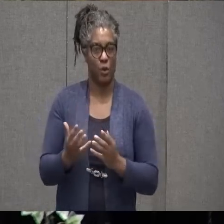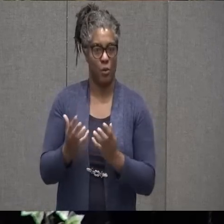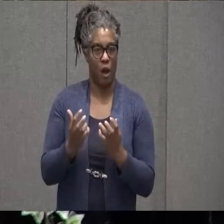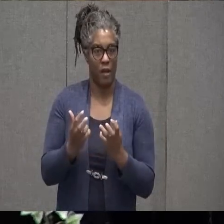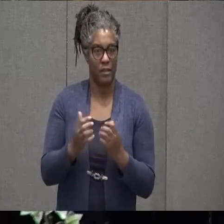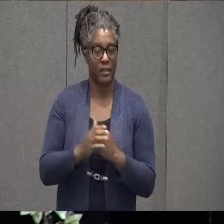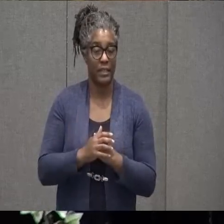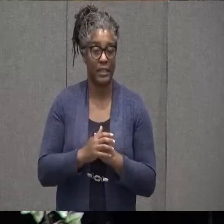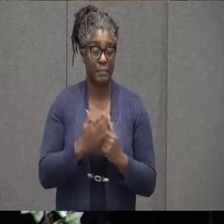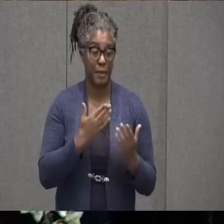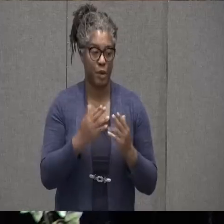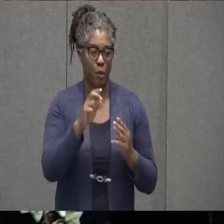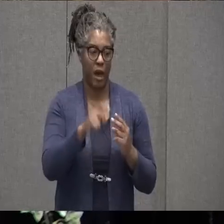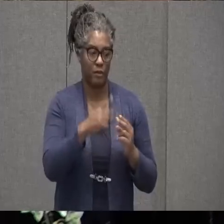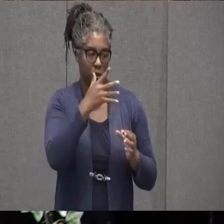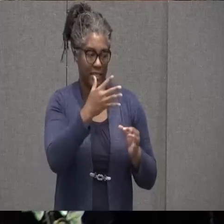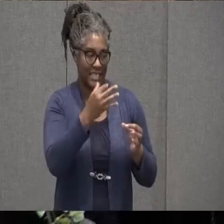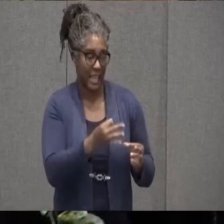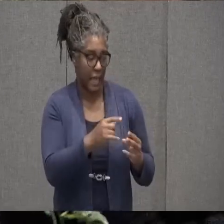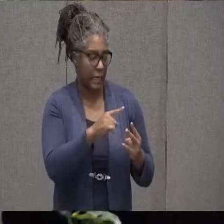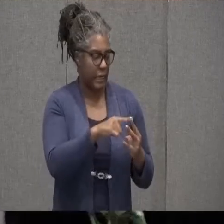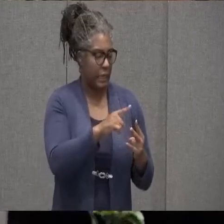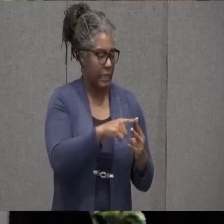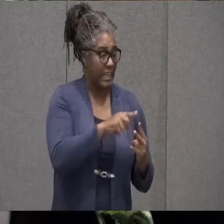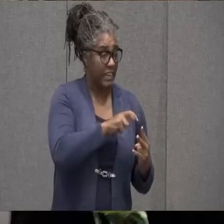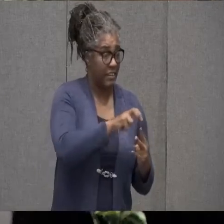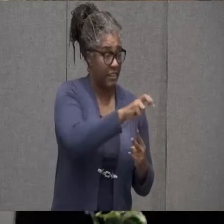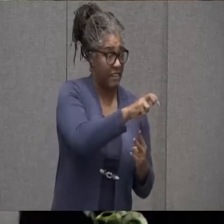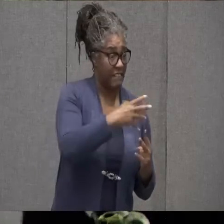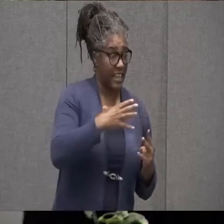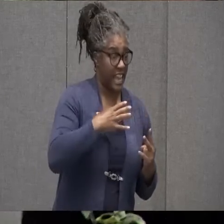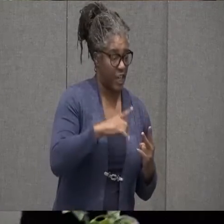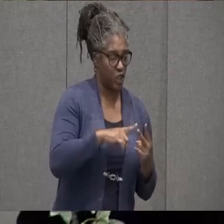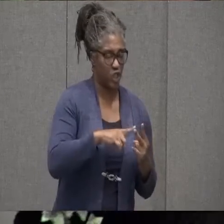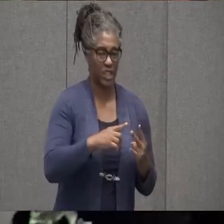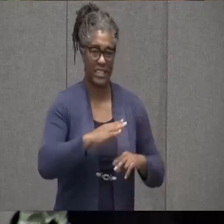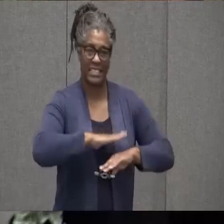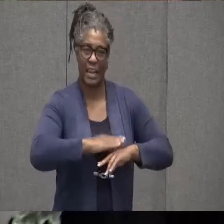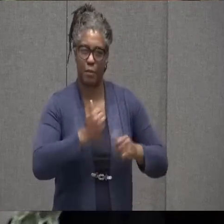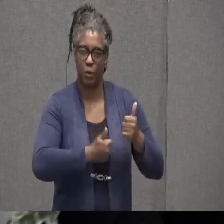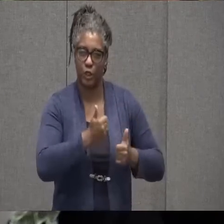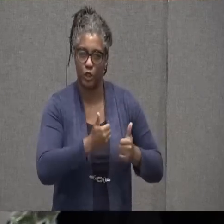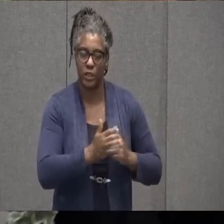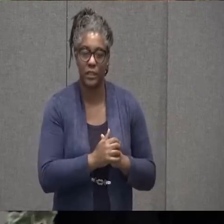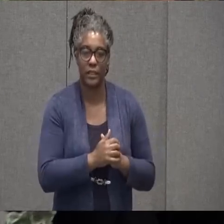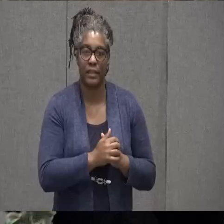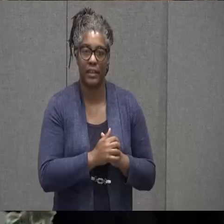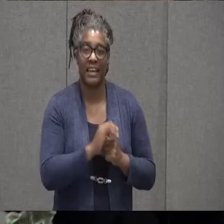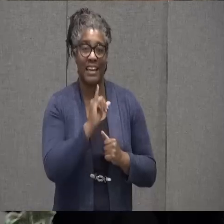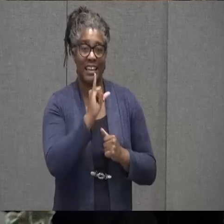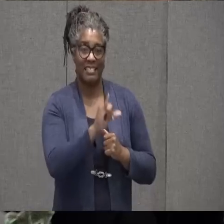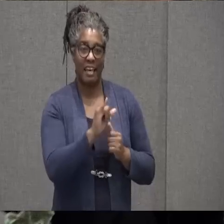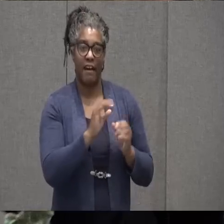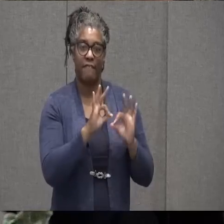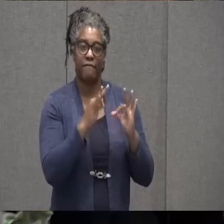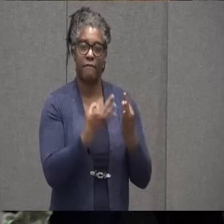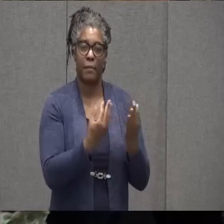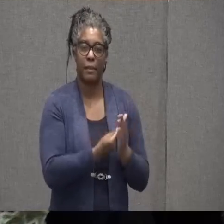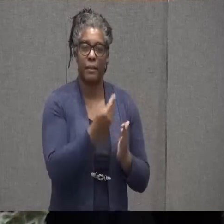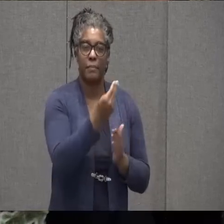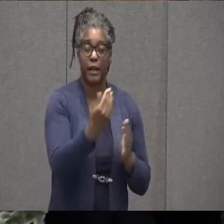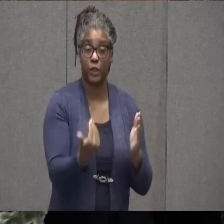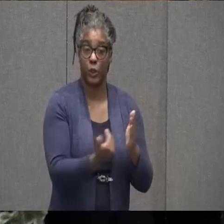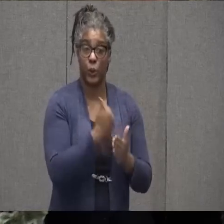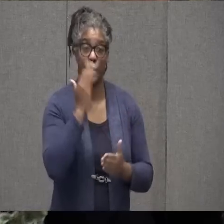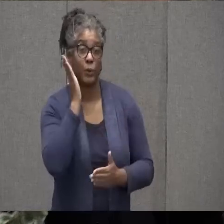vacation and the kitchen table. And right here it says, this family is buying a new bed. We